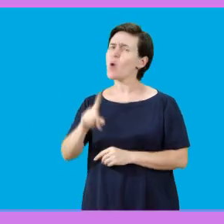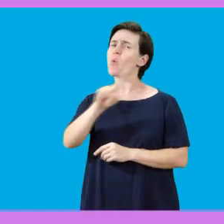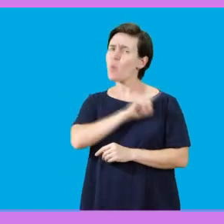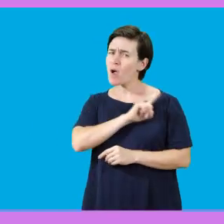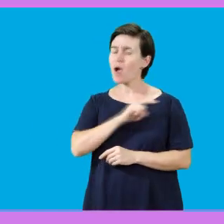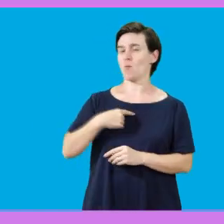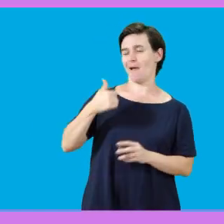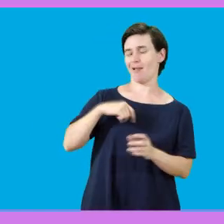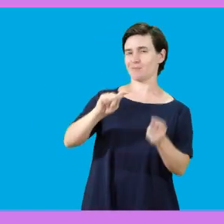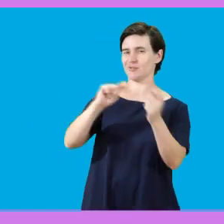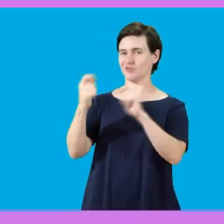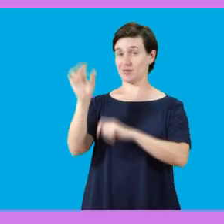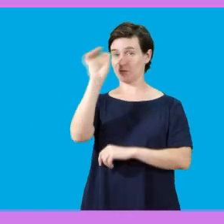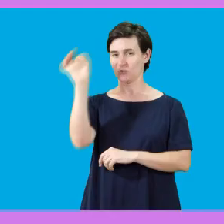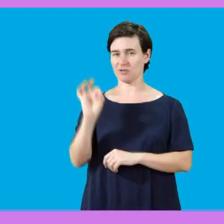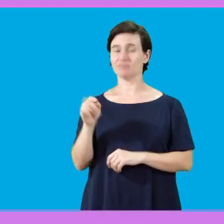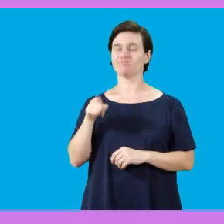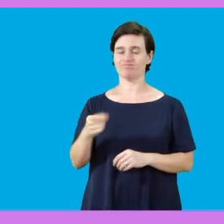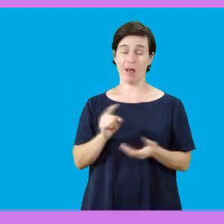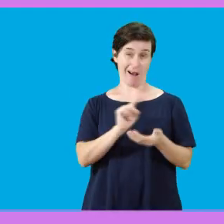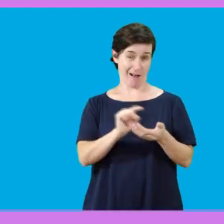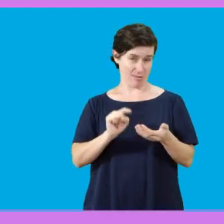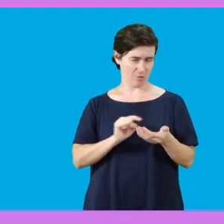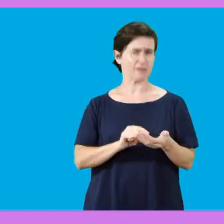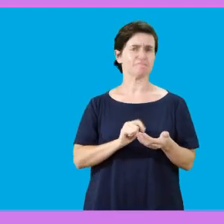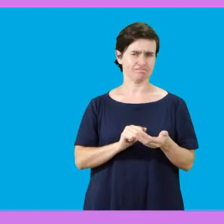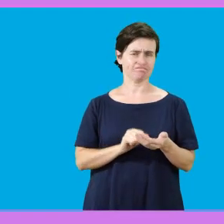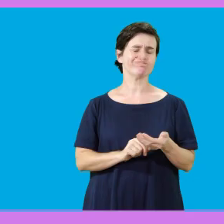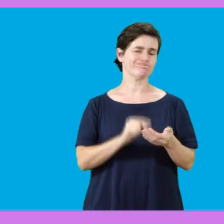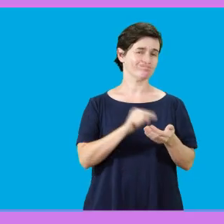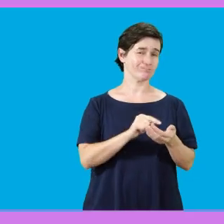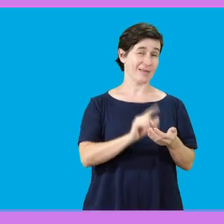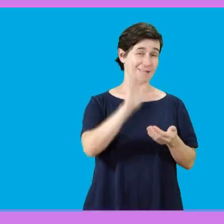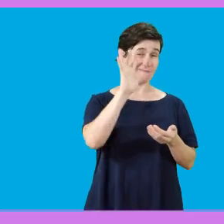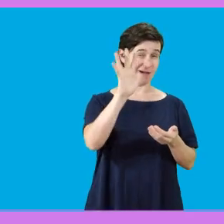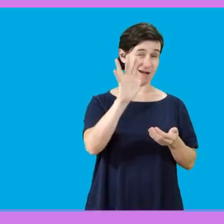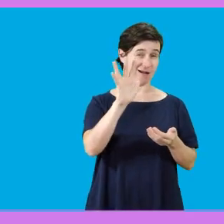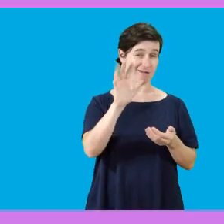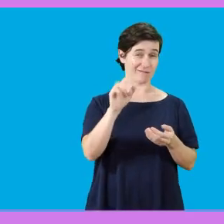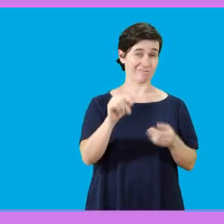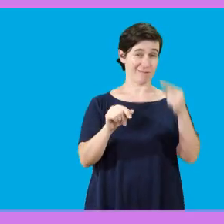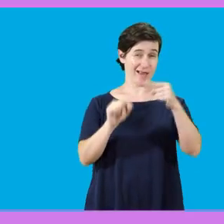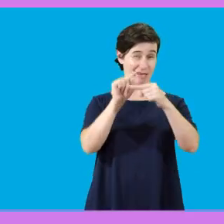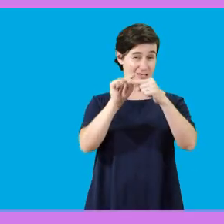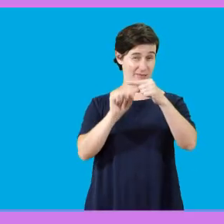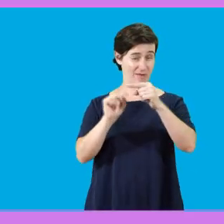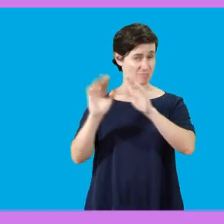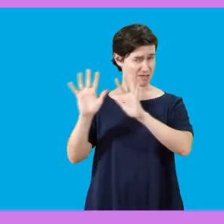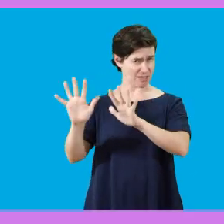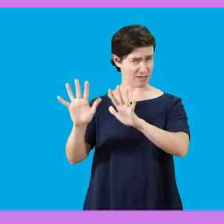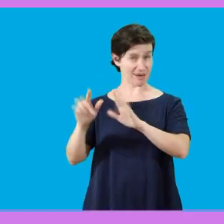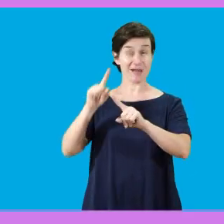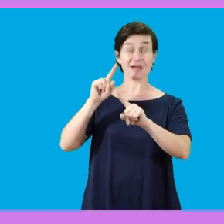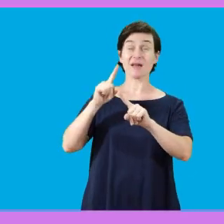to a percentage. So you take your calculator, you punch it through, you say 5 divided by 10, then you multiply